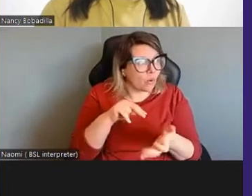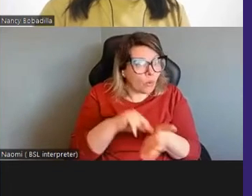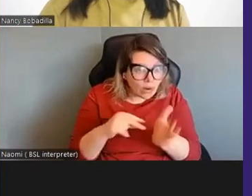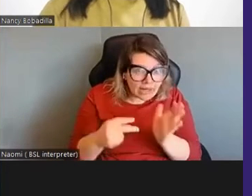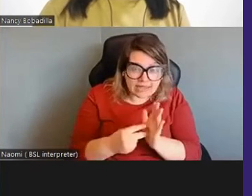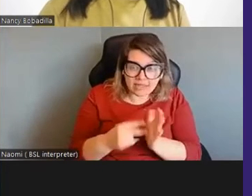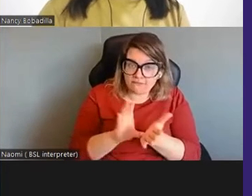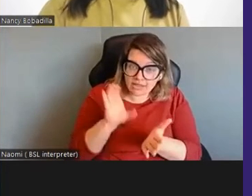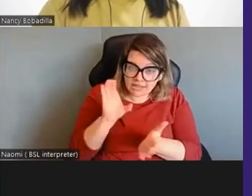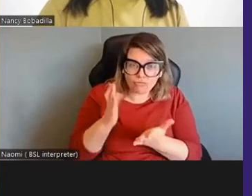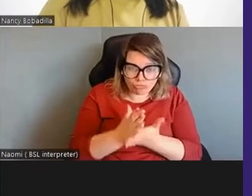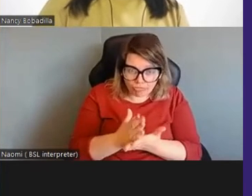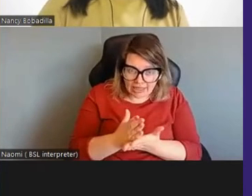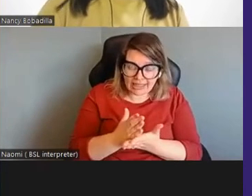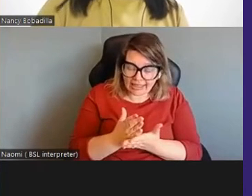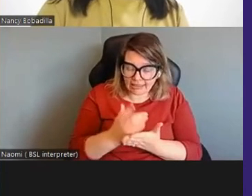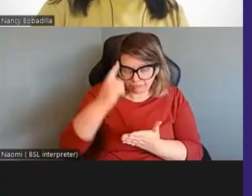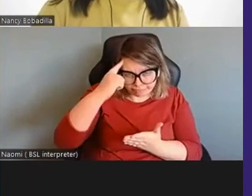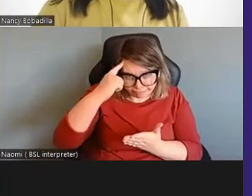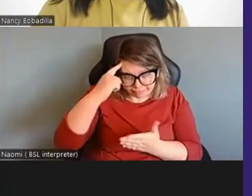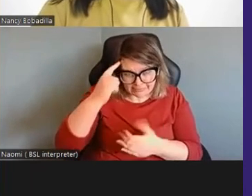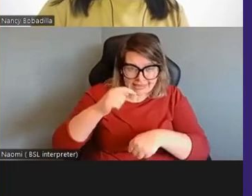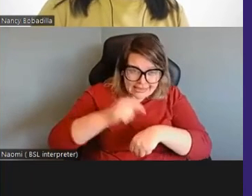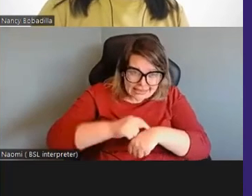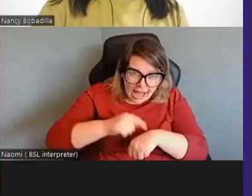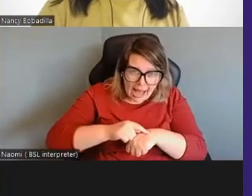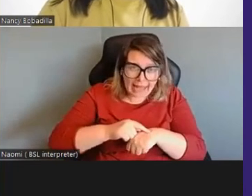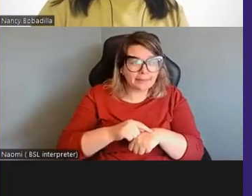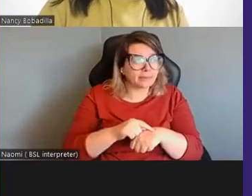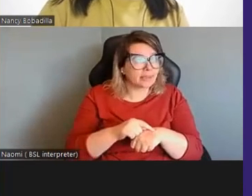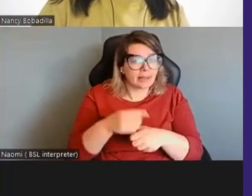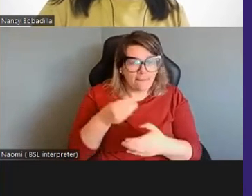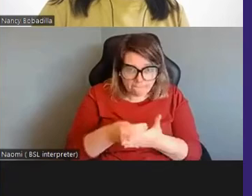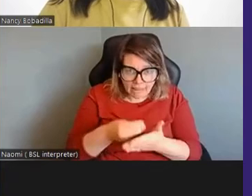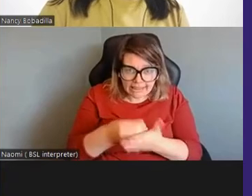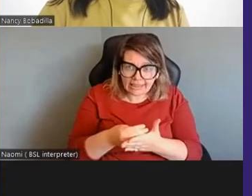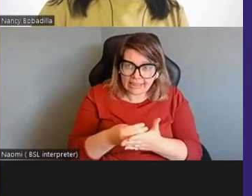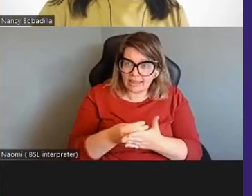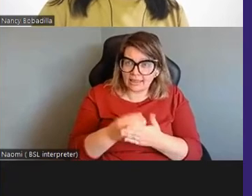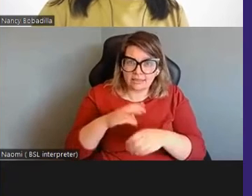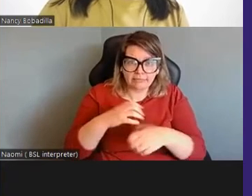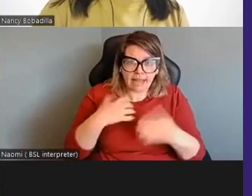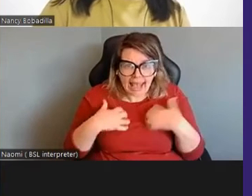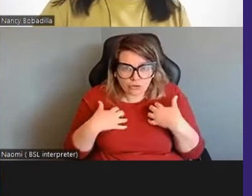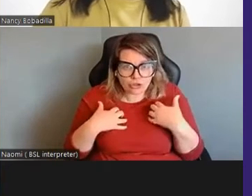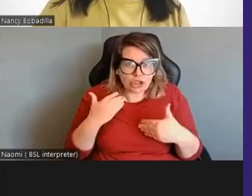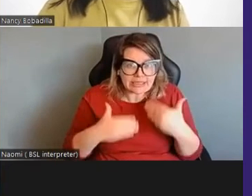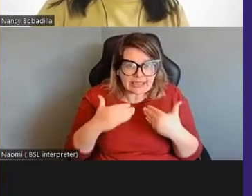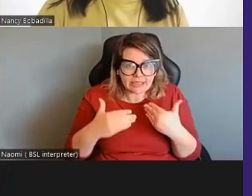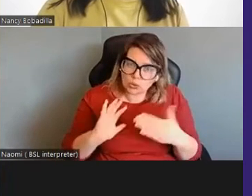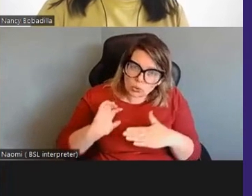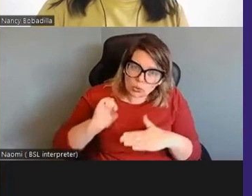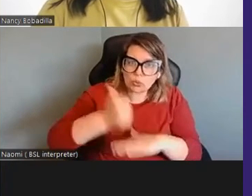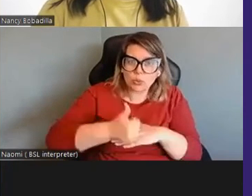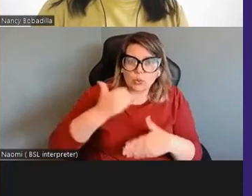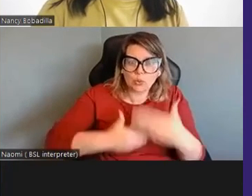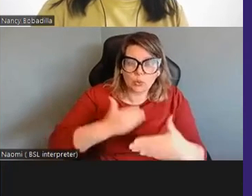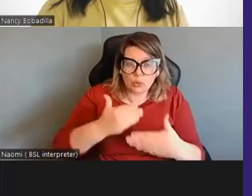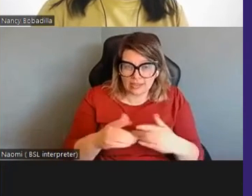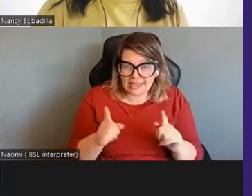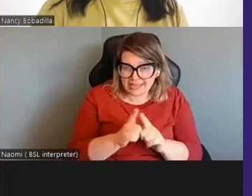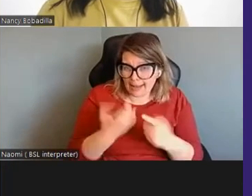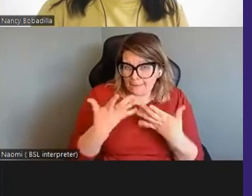invest time and energy and thought into community-led monitoring evaluation. Because as we listed in our session in April,